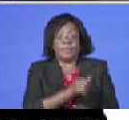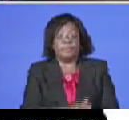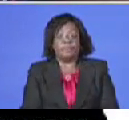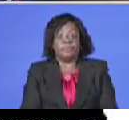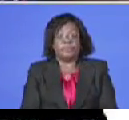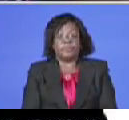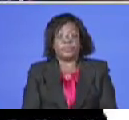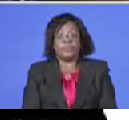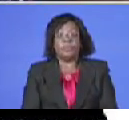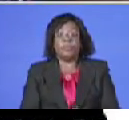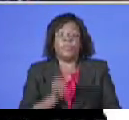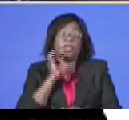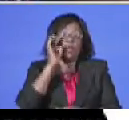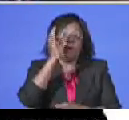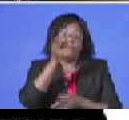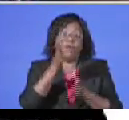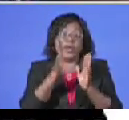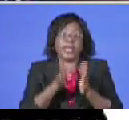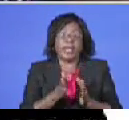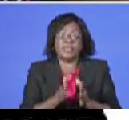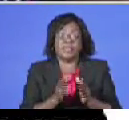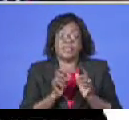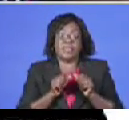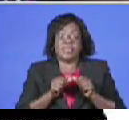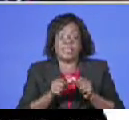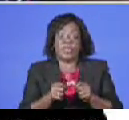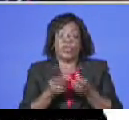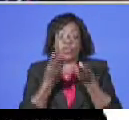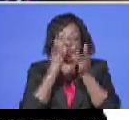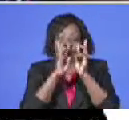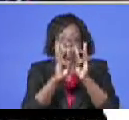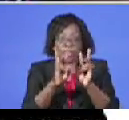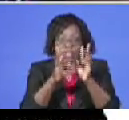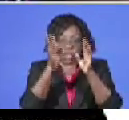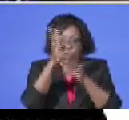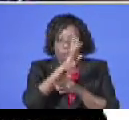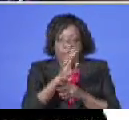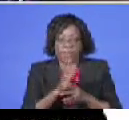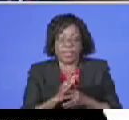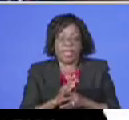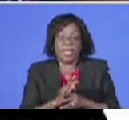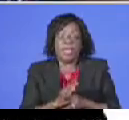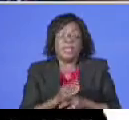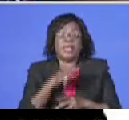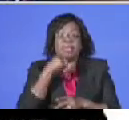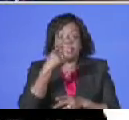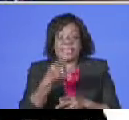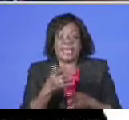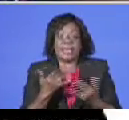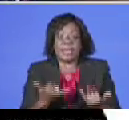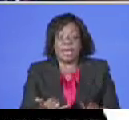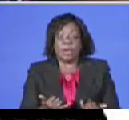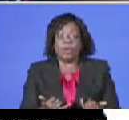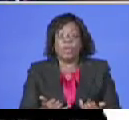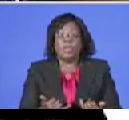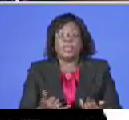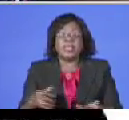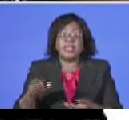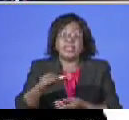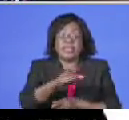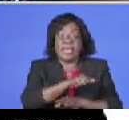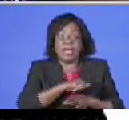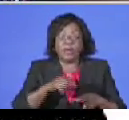Well, forecasters continue to watch the weather. They are forecasting now that an area of disturbance west of Andros now